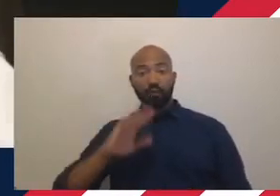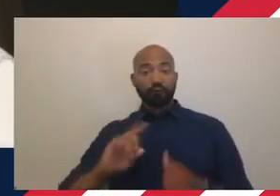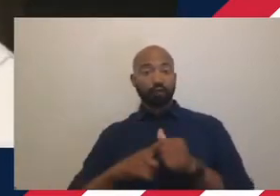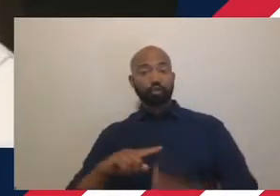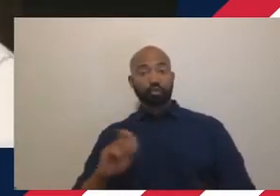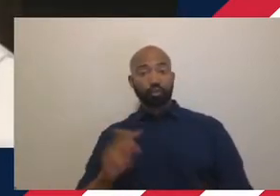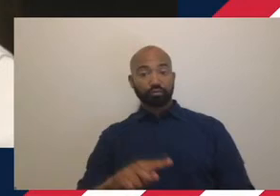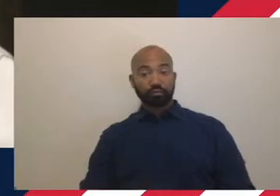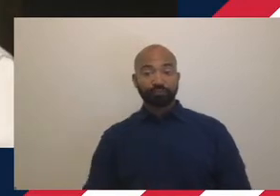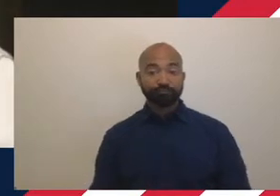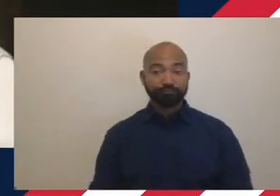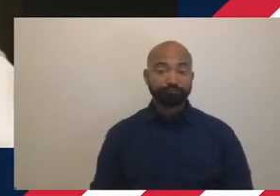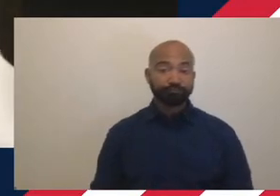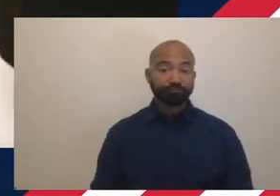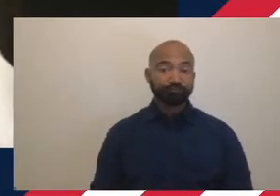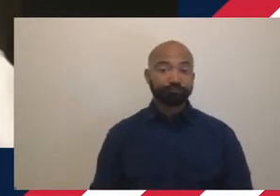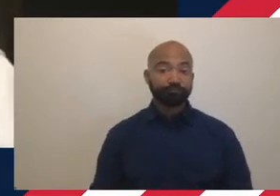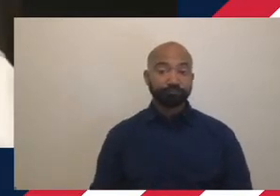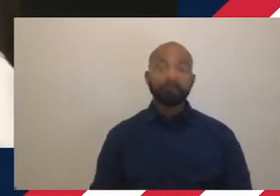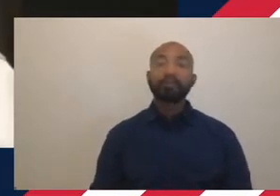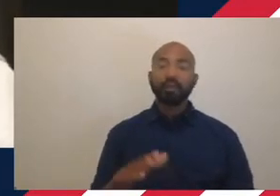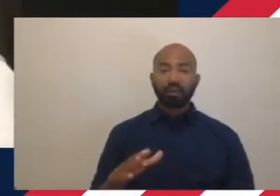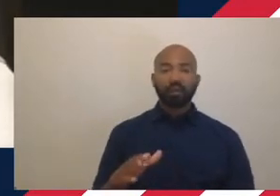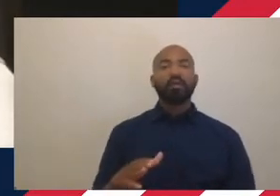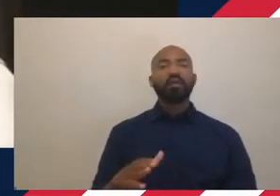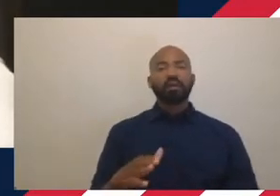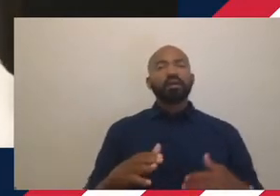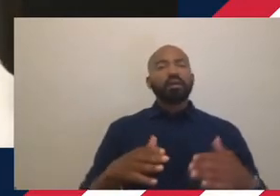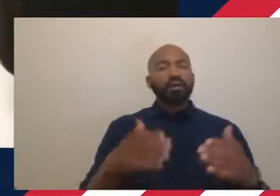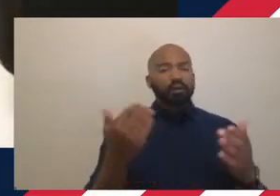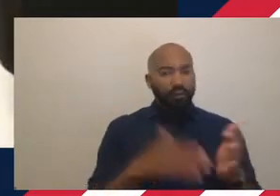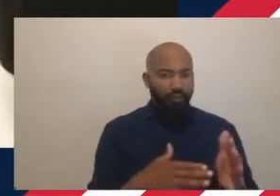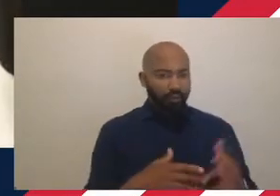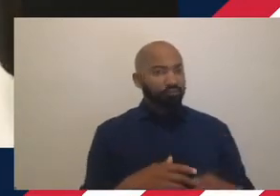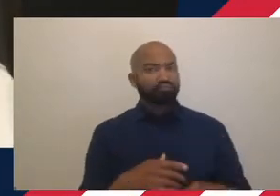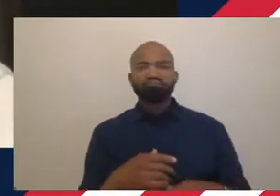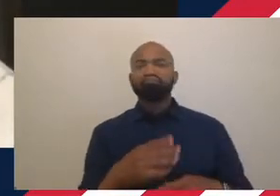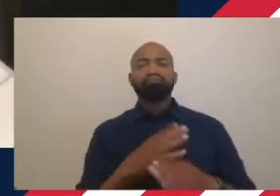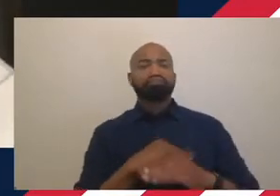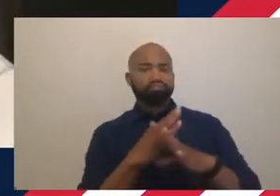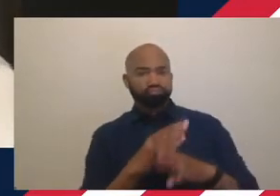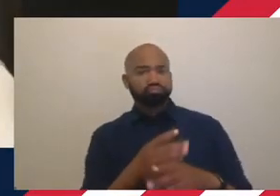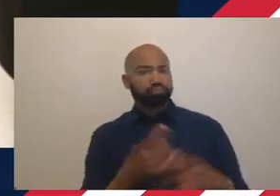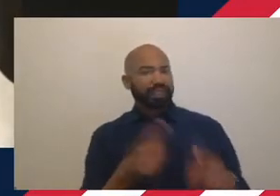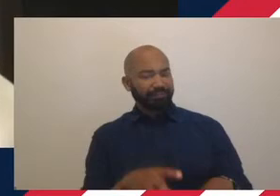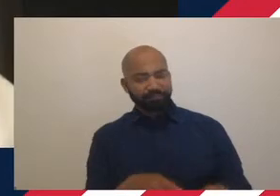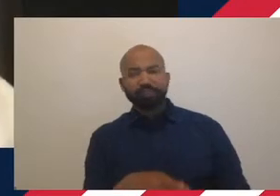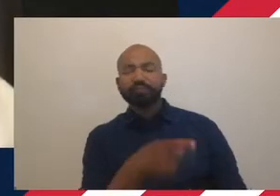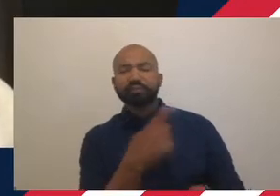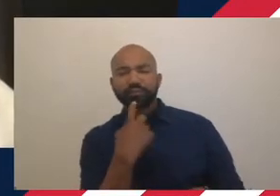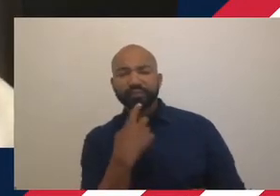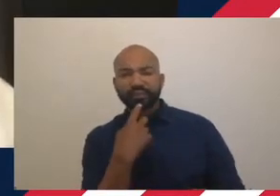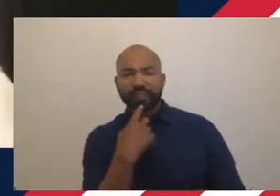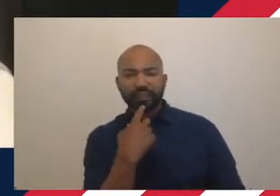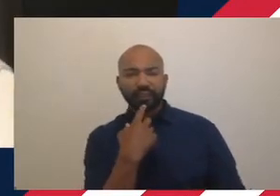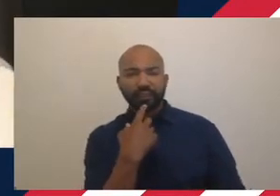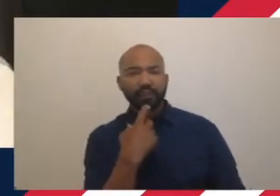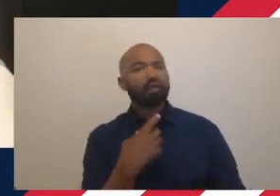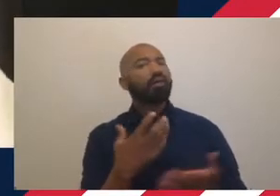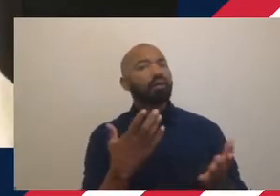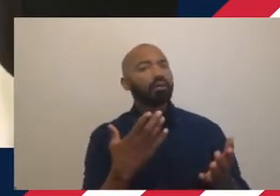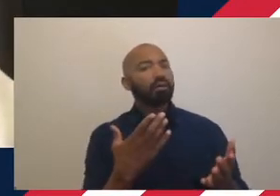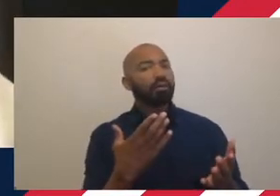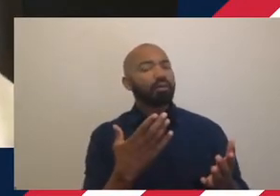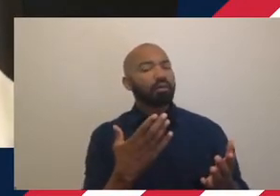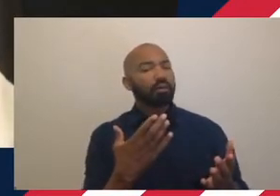Thank you, Danielle. It's good to be with you, even if it's virtually. You spoke about paid leave. I'd like